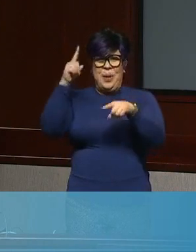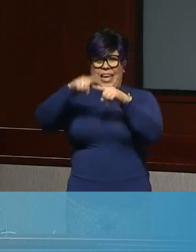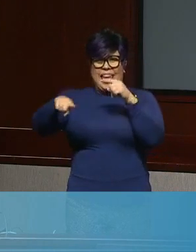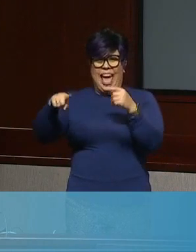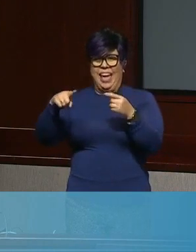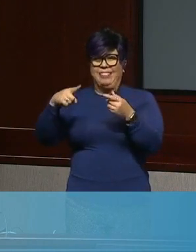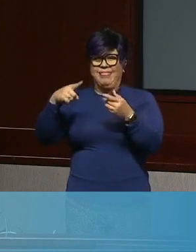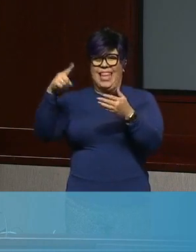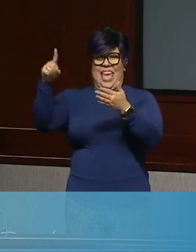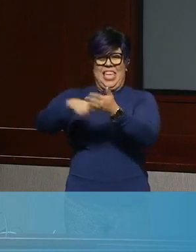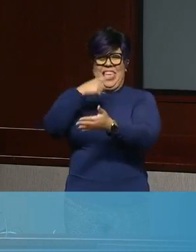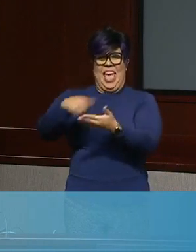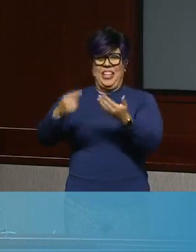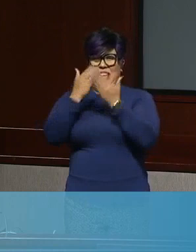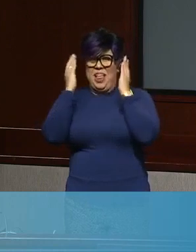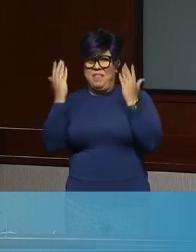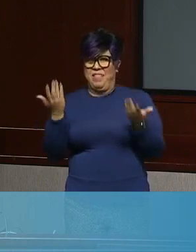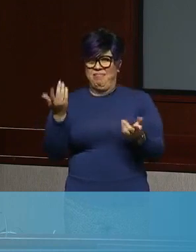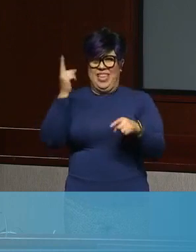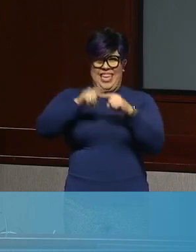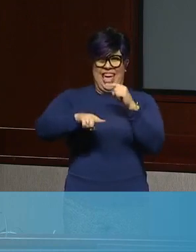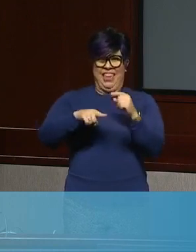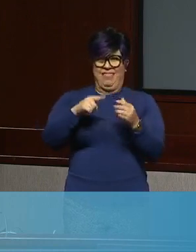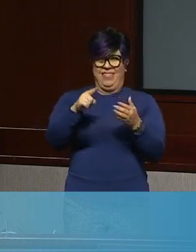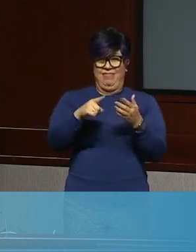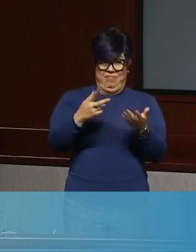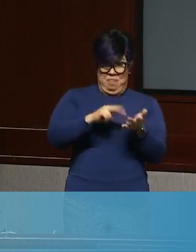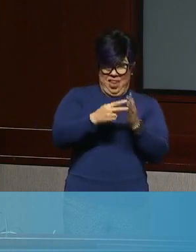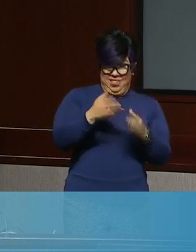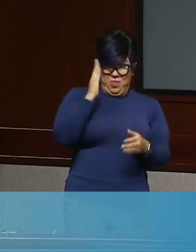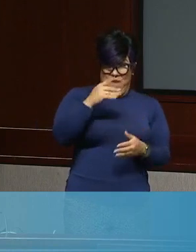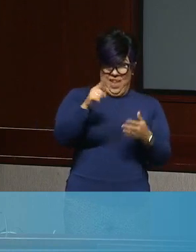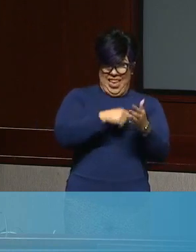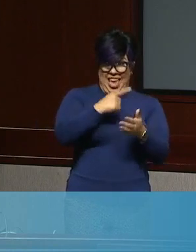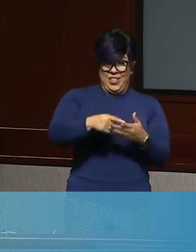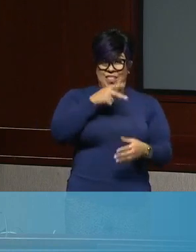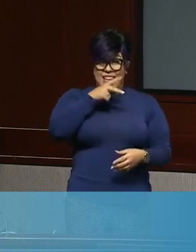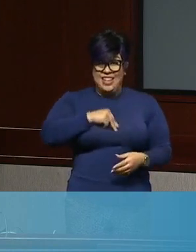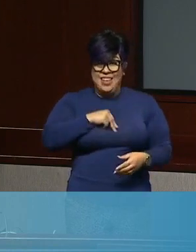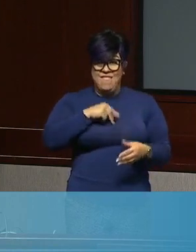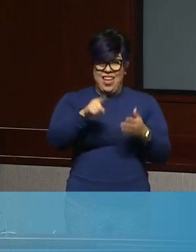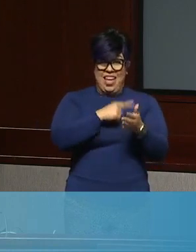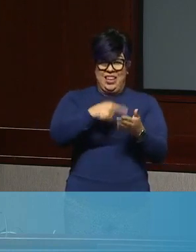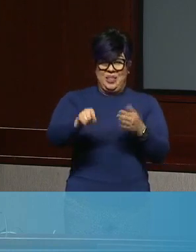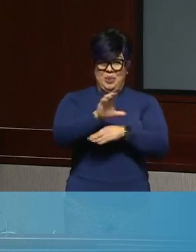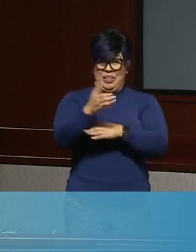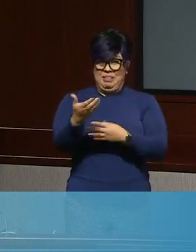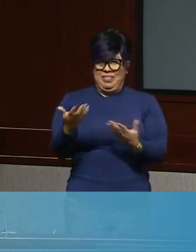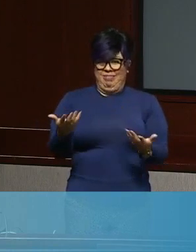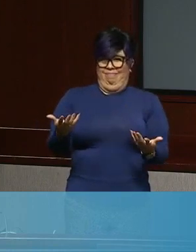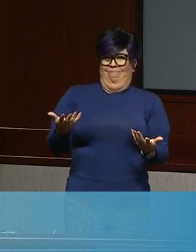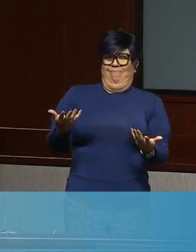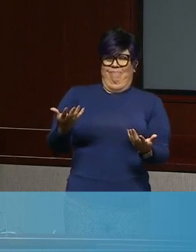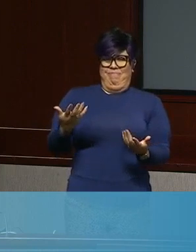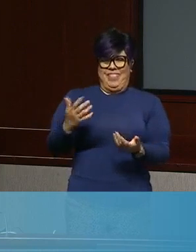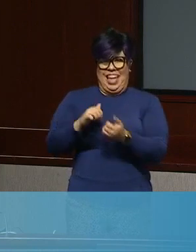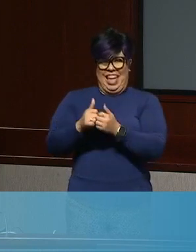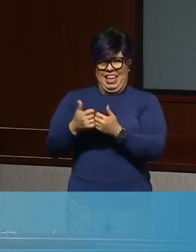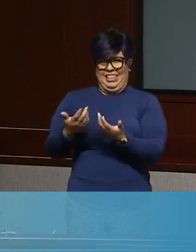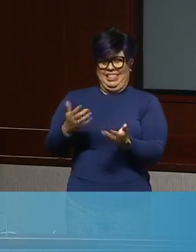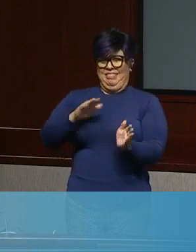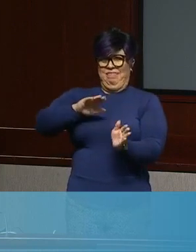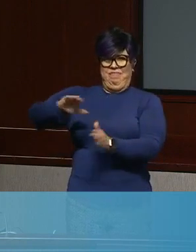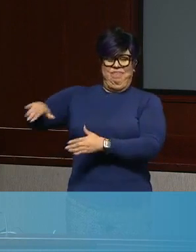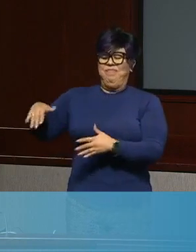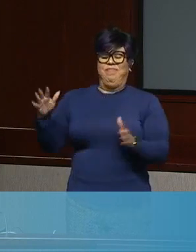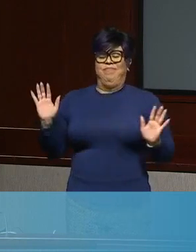cancel Thanksgiving and cancel Christmas? I'm not sure what that means. What we continue to tell people to do is